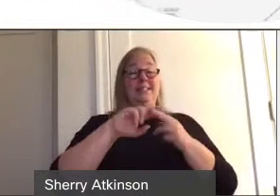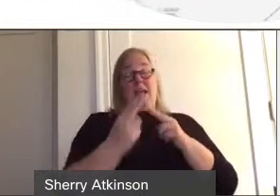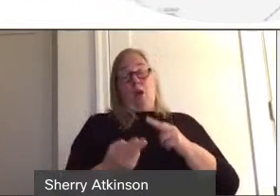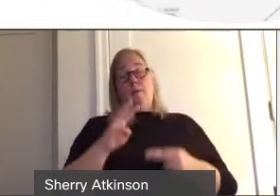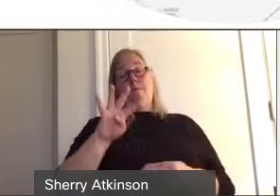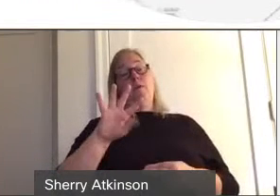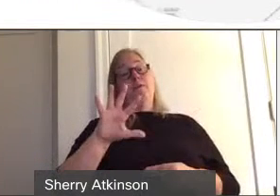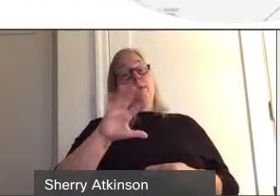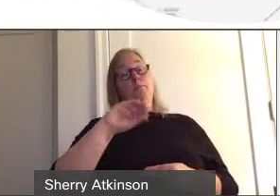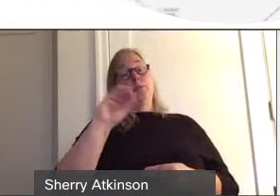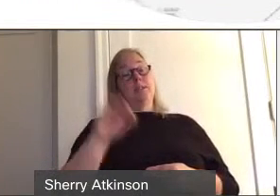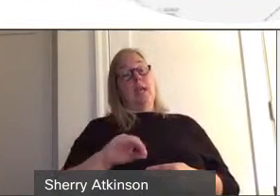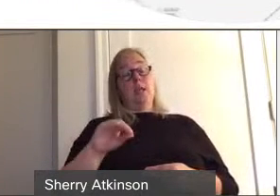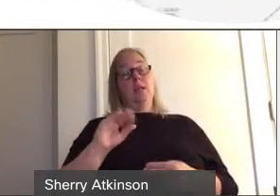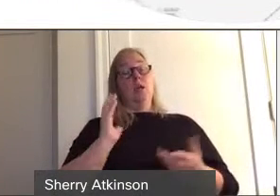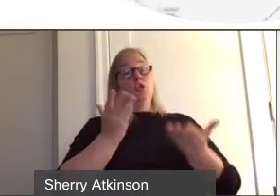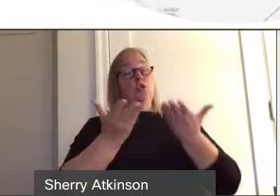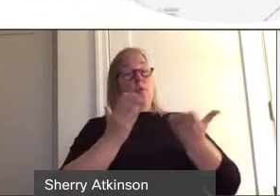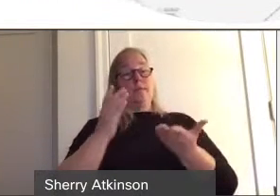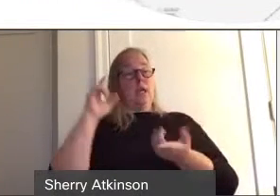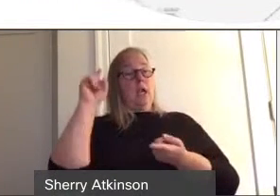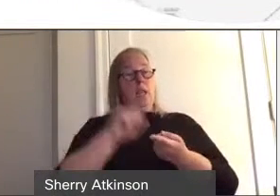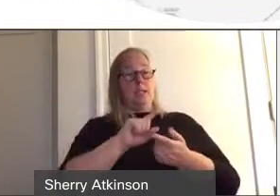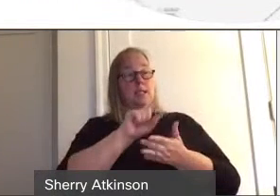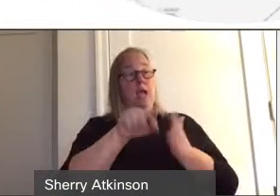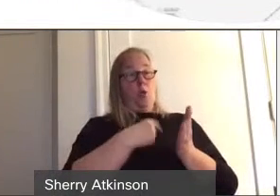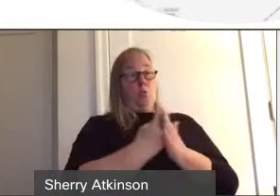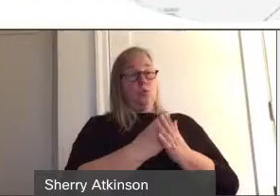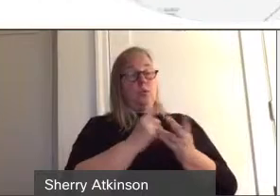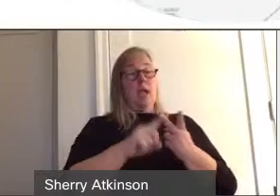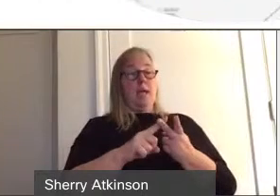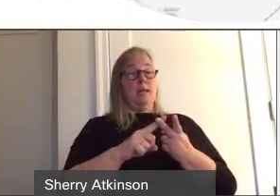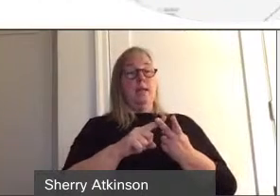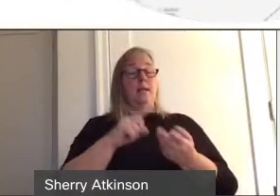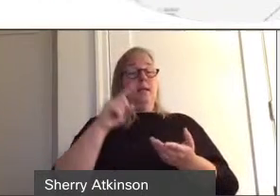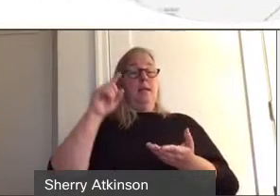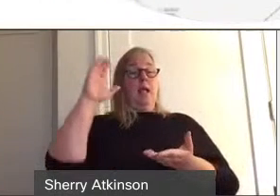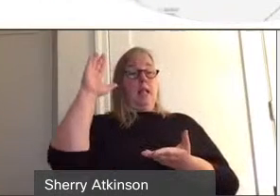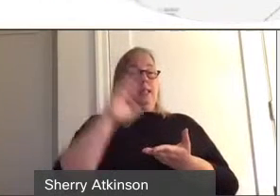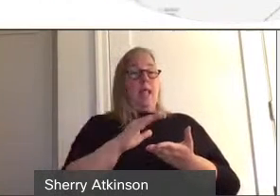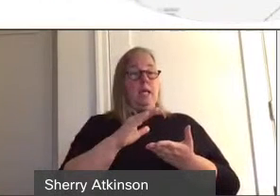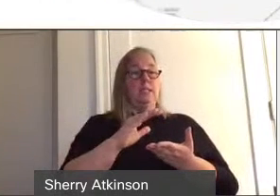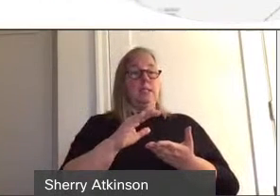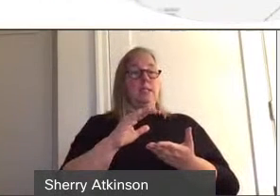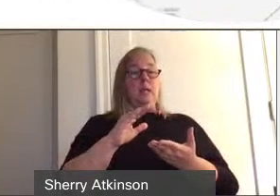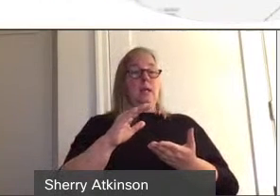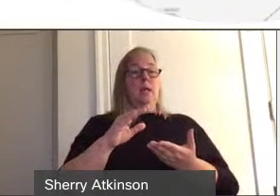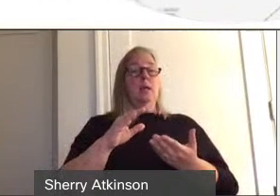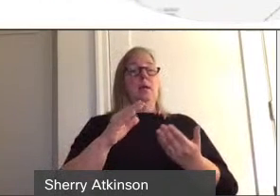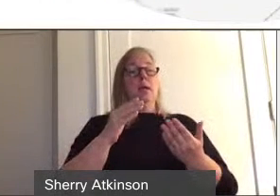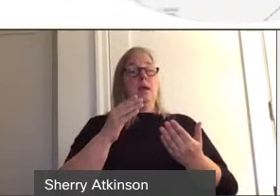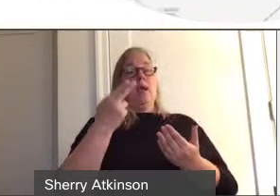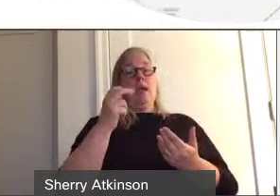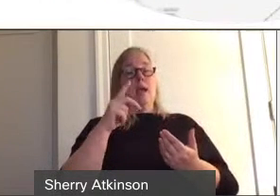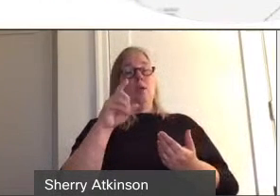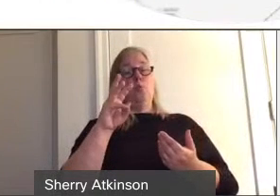levels, cutting back hours and cutting back on the headway of the service. In March, with the beginning of the pandemic,